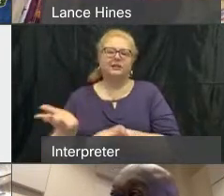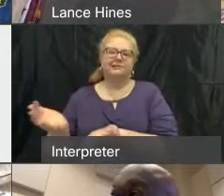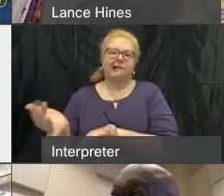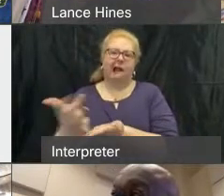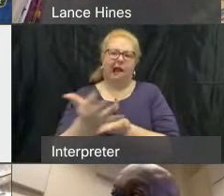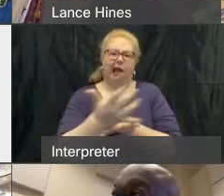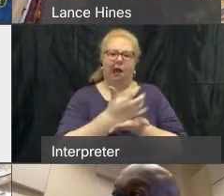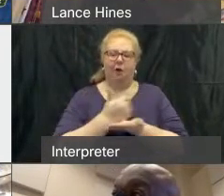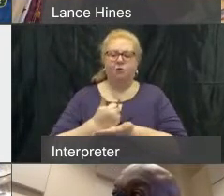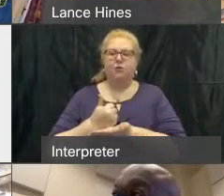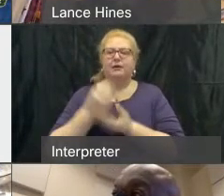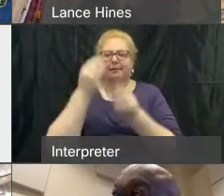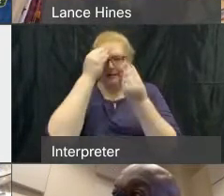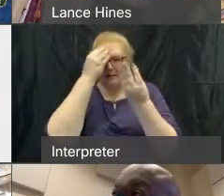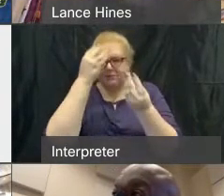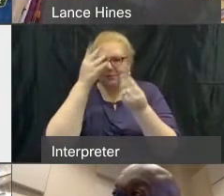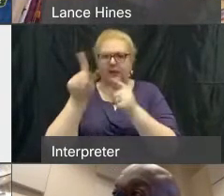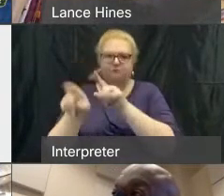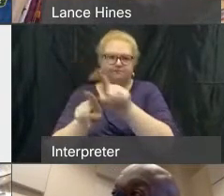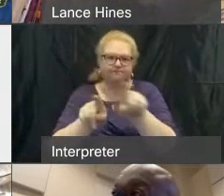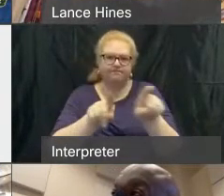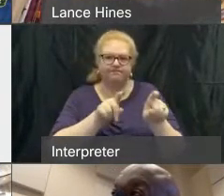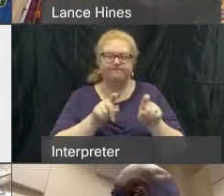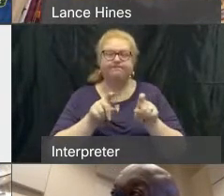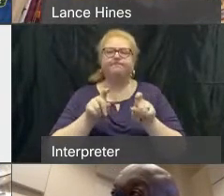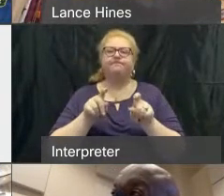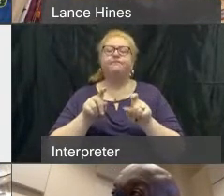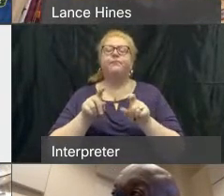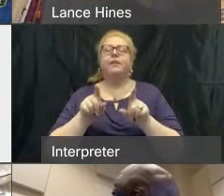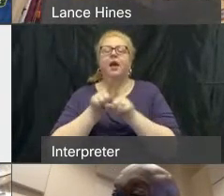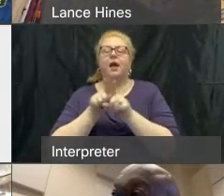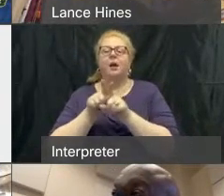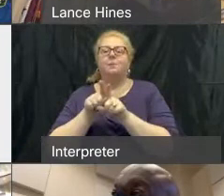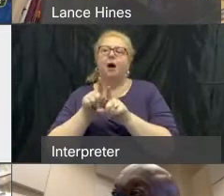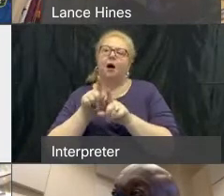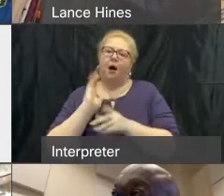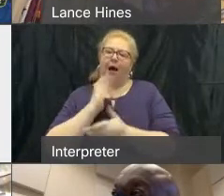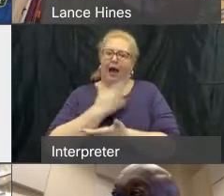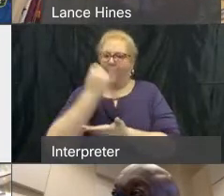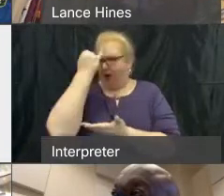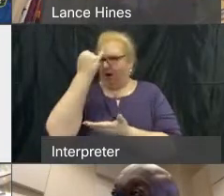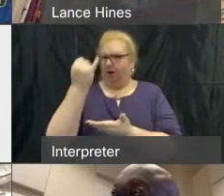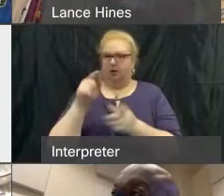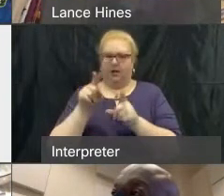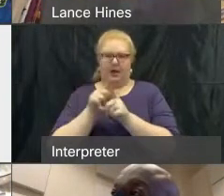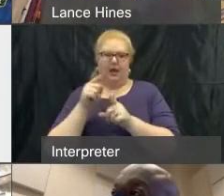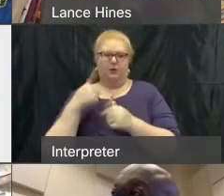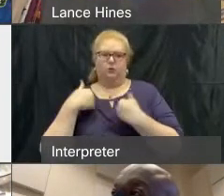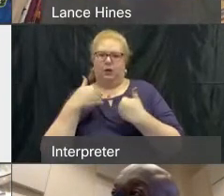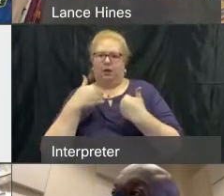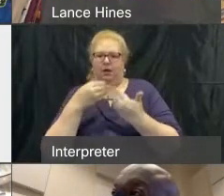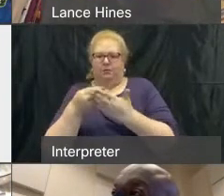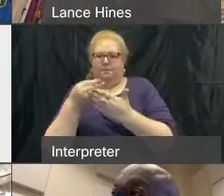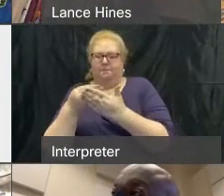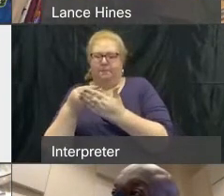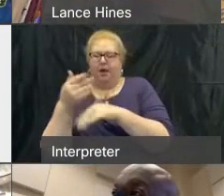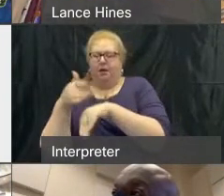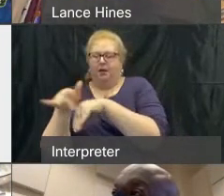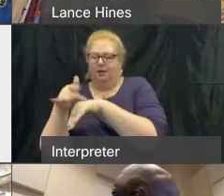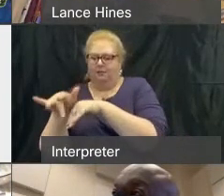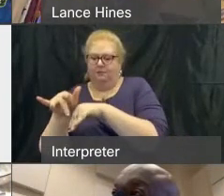point. But the idea was that as we had additional dollars, that we would apply that money